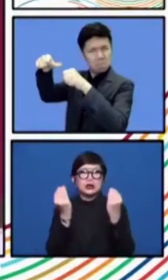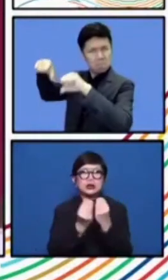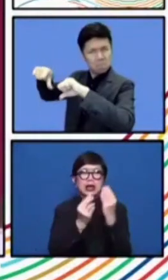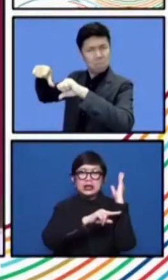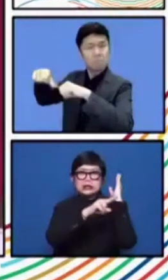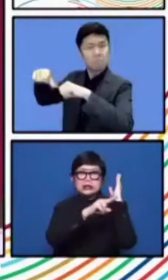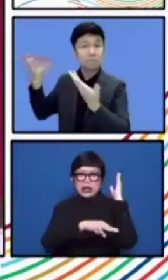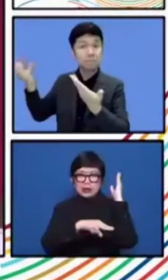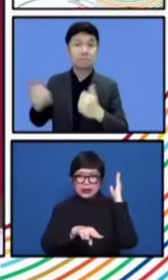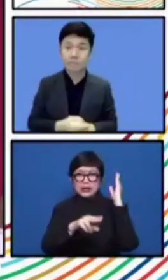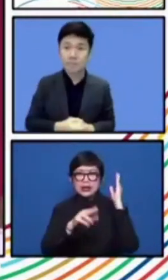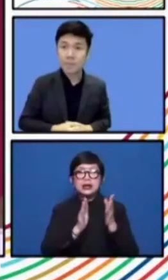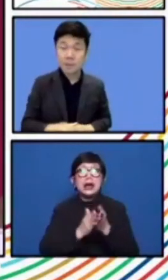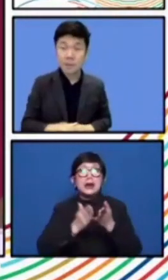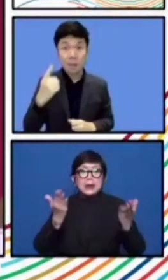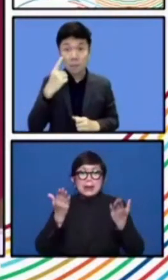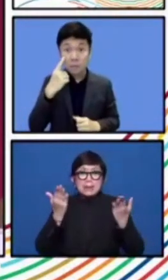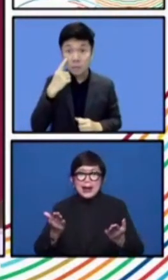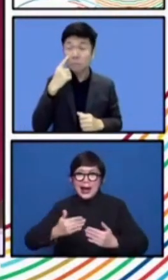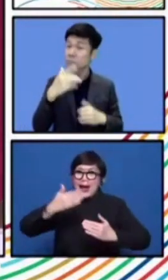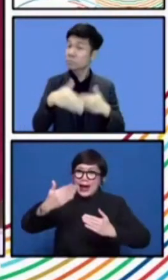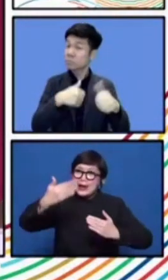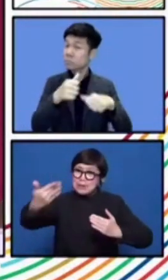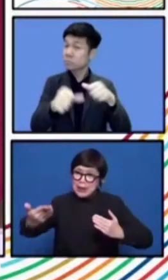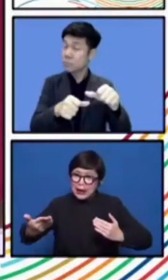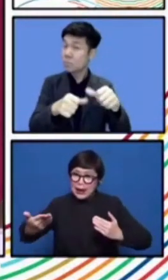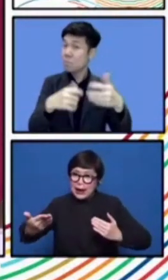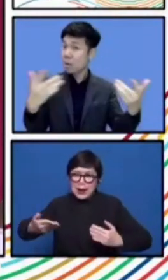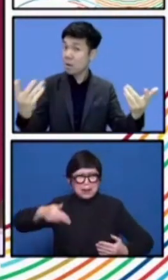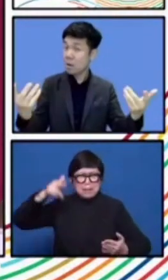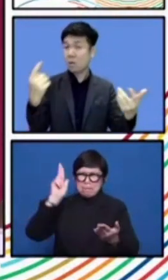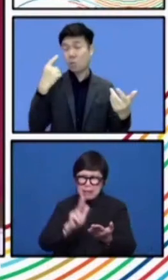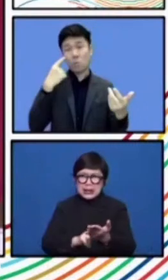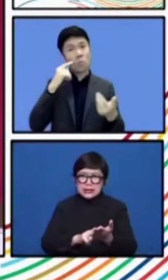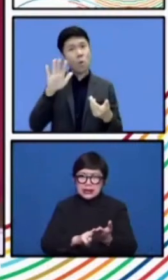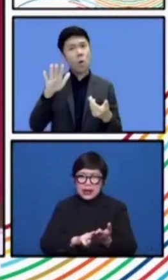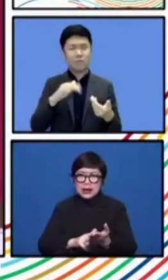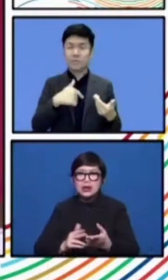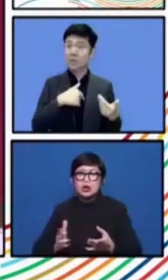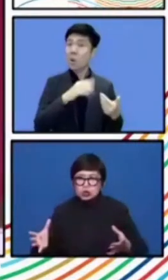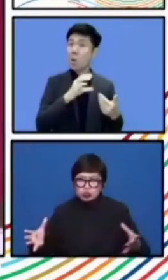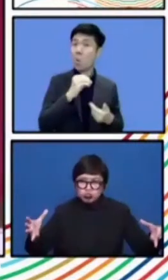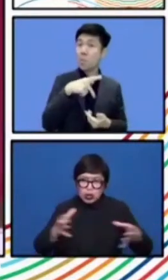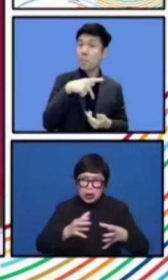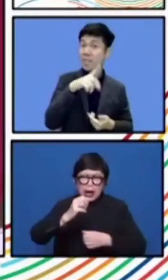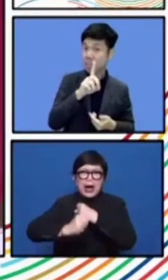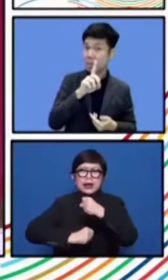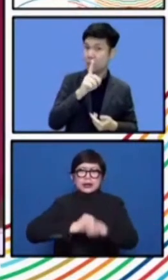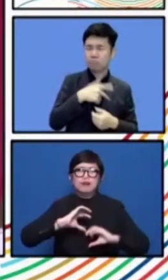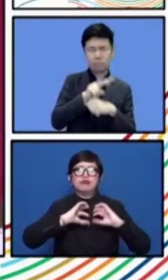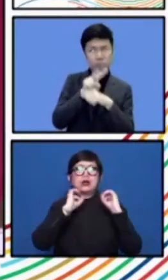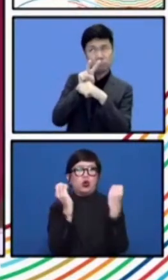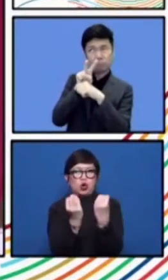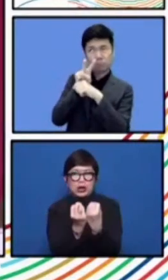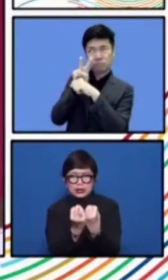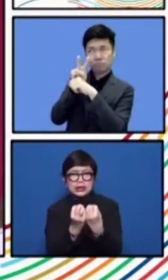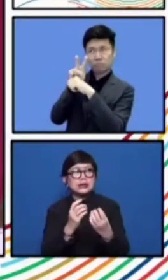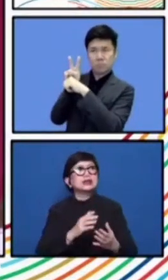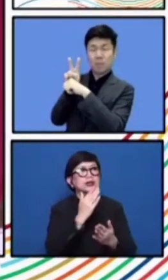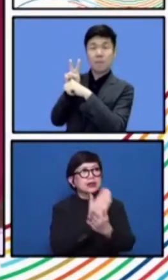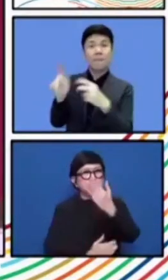which is effective involvements of organizations of persons with disability and meaningful